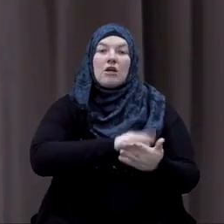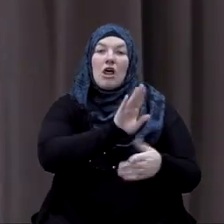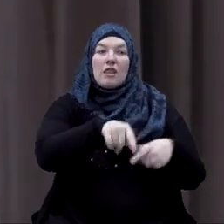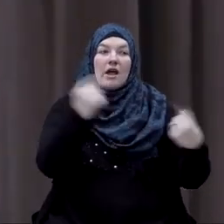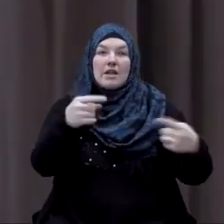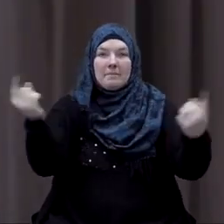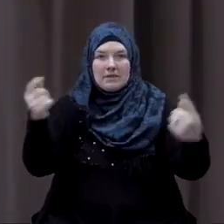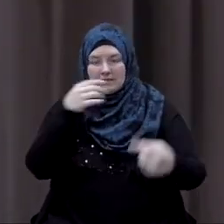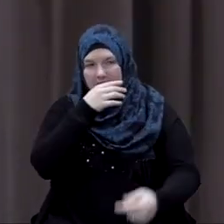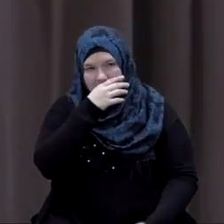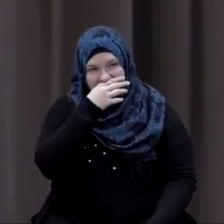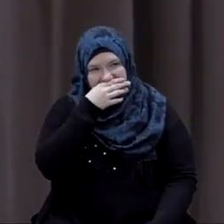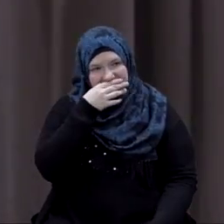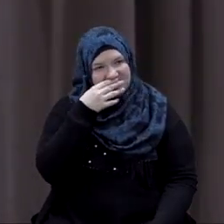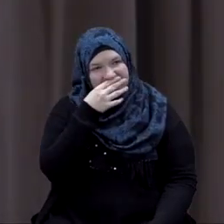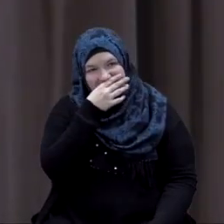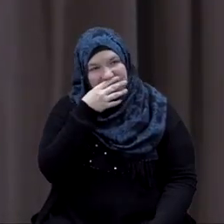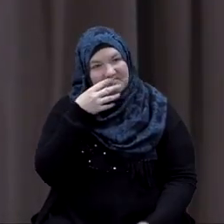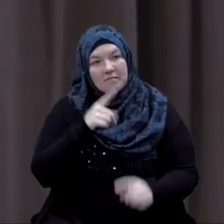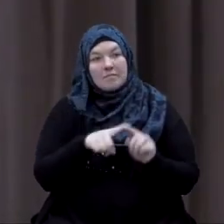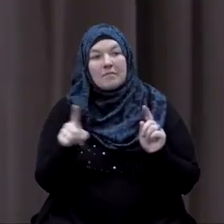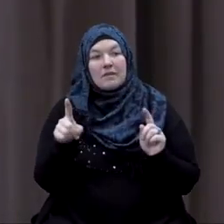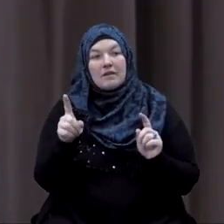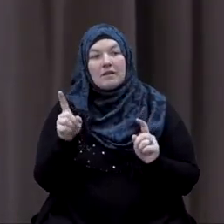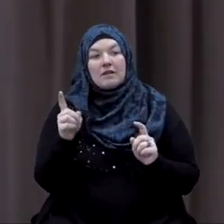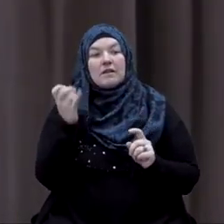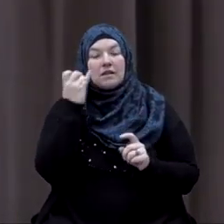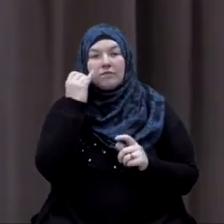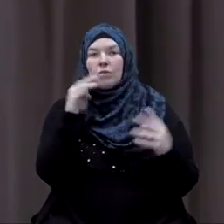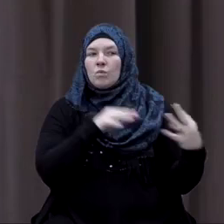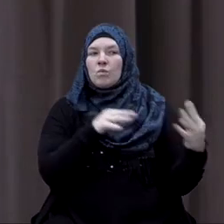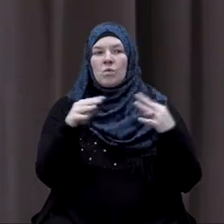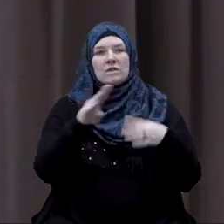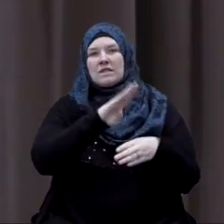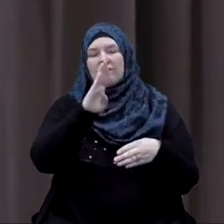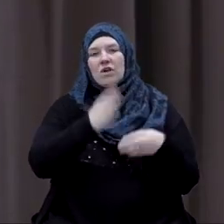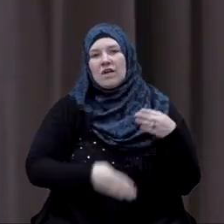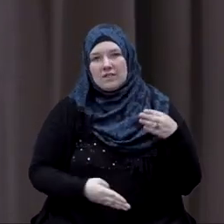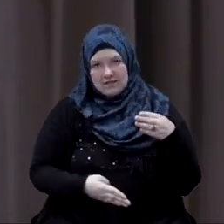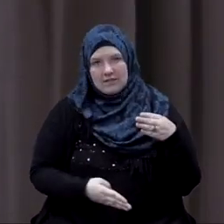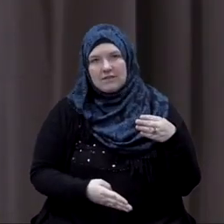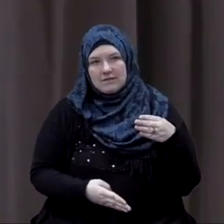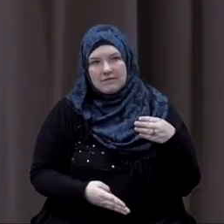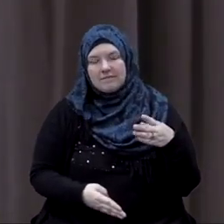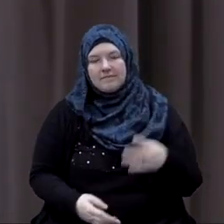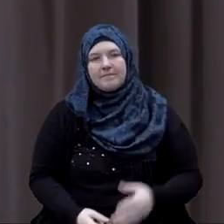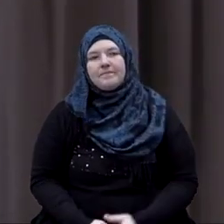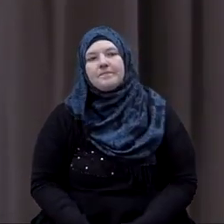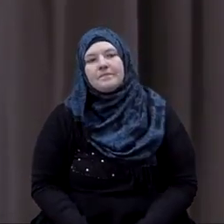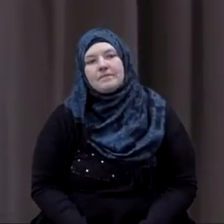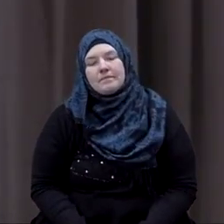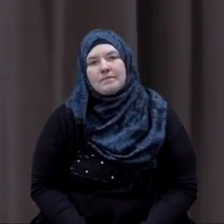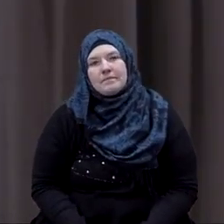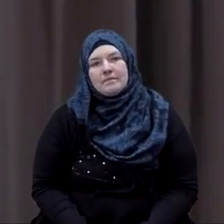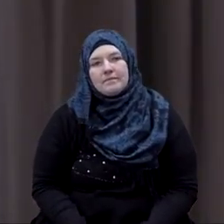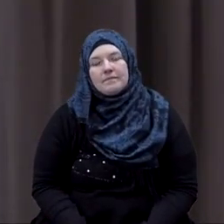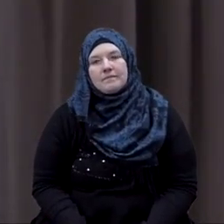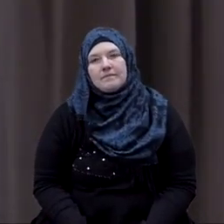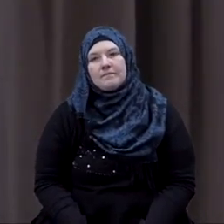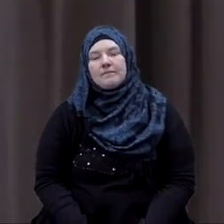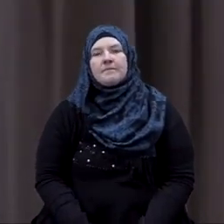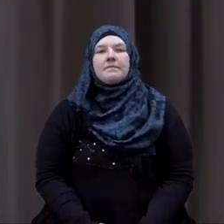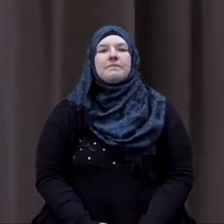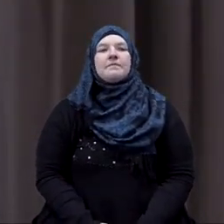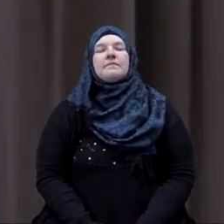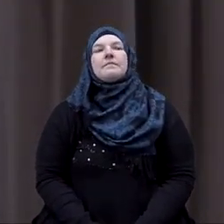enemies. But even then, wars never ended against Islam. There is no such